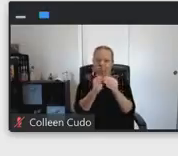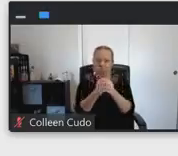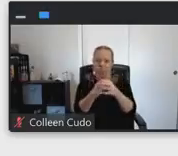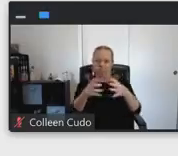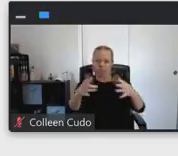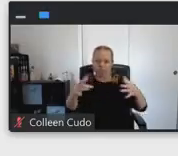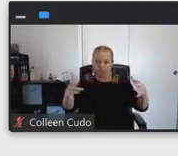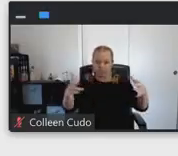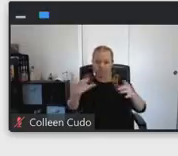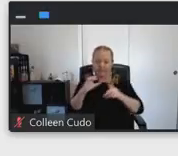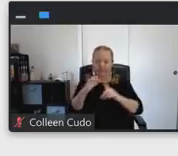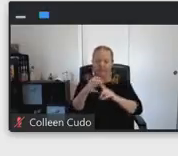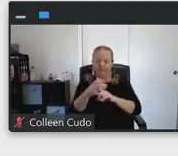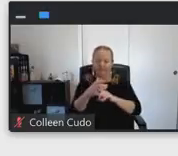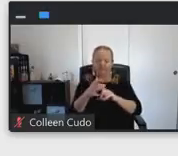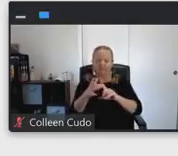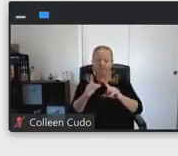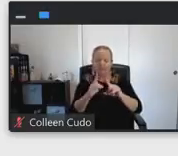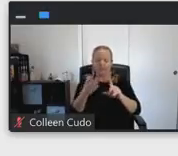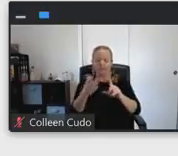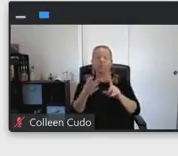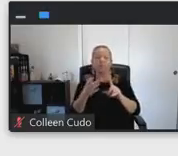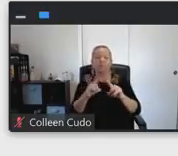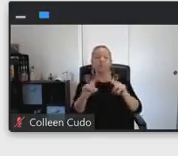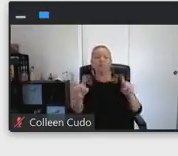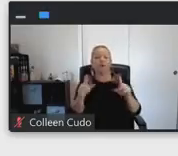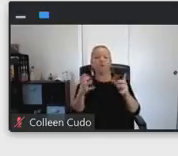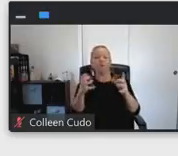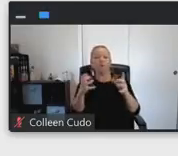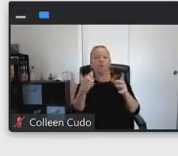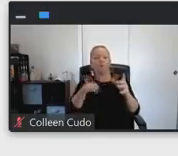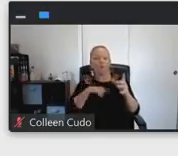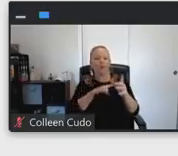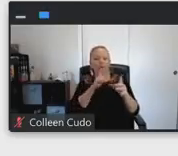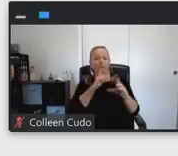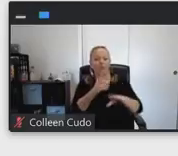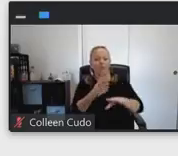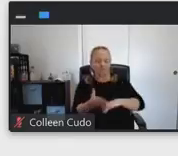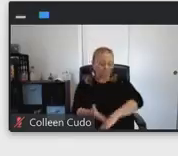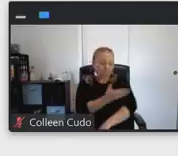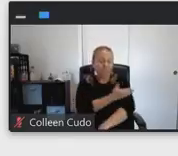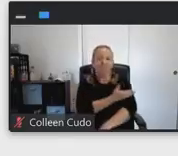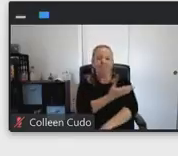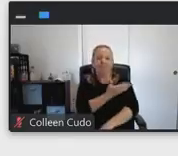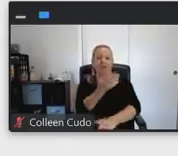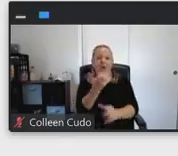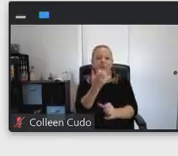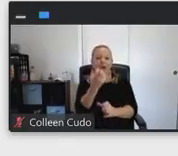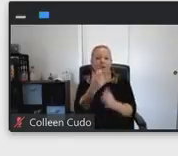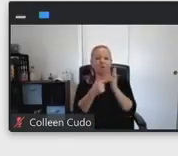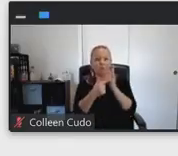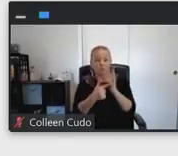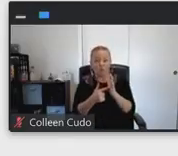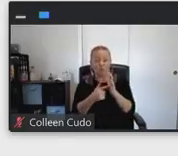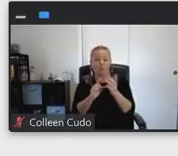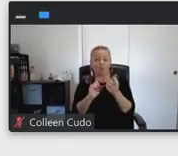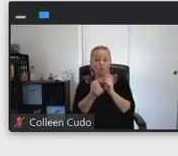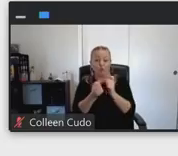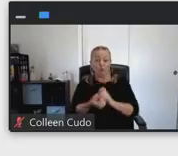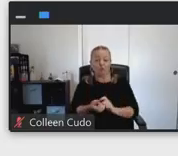foresee in the future. But we have made a lot of progress with that, and we wanted to share that information with you so that you understand where the changes have been.